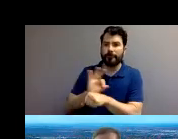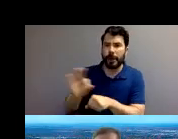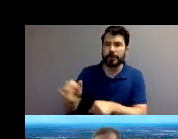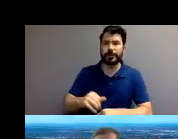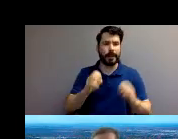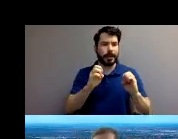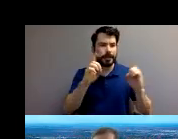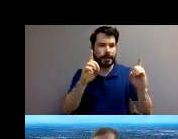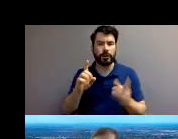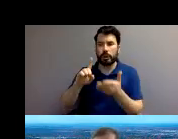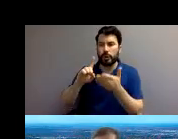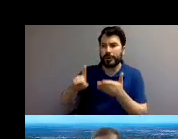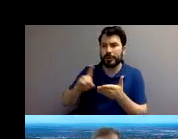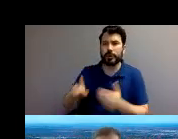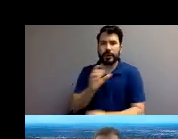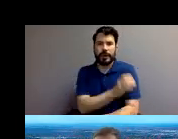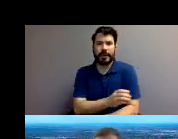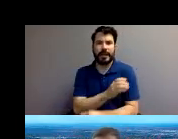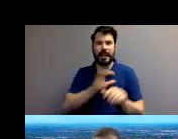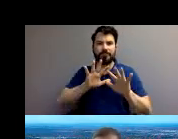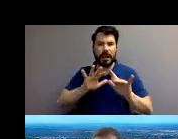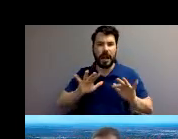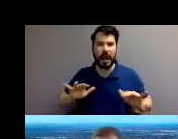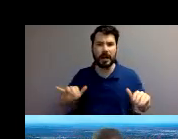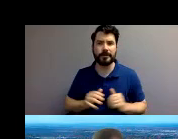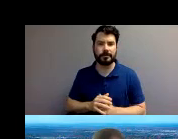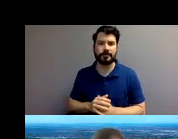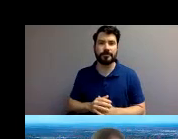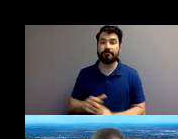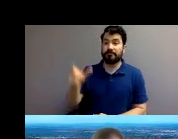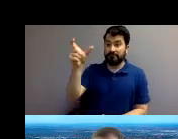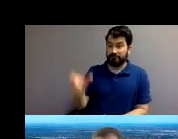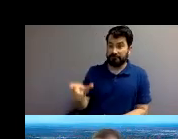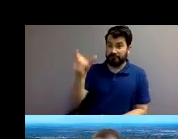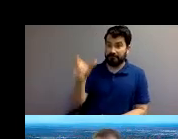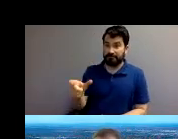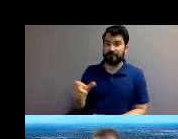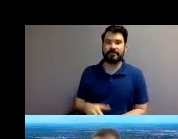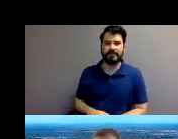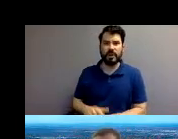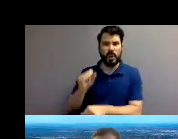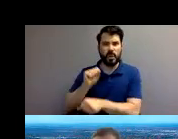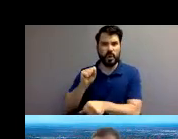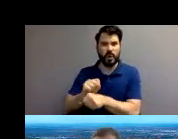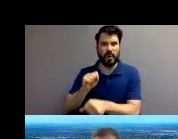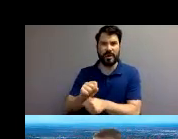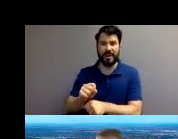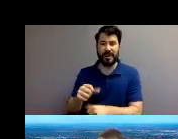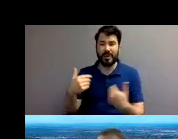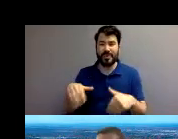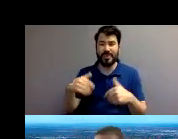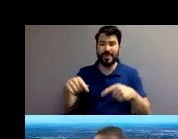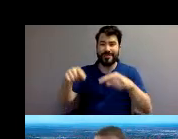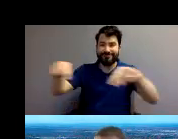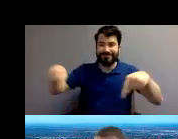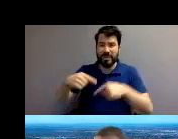and clinical care needs. On the right there, you see we do our work in over 12 million square feet of space, and that was